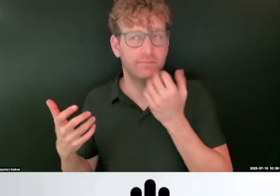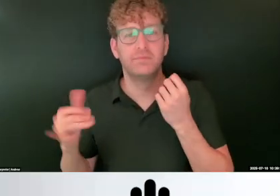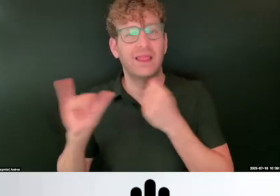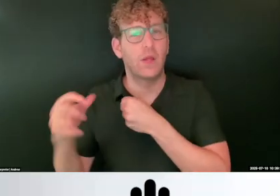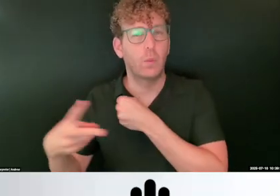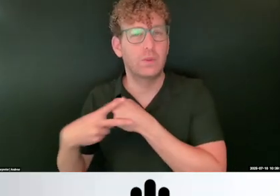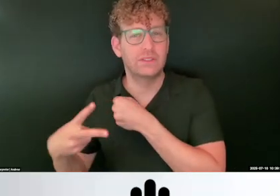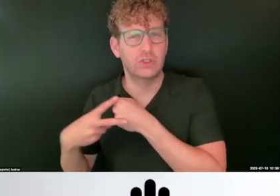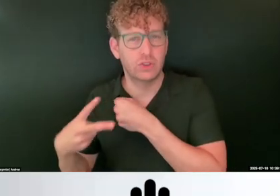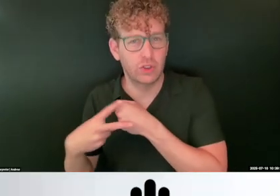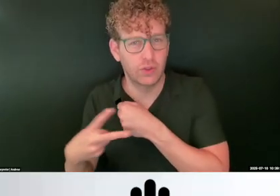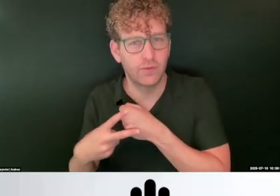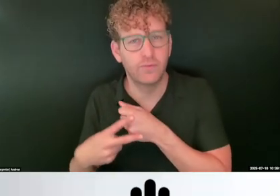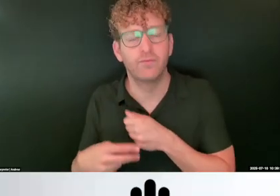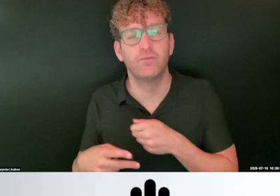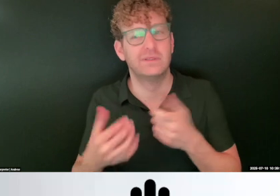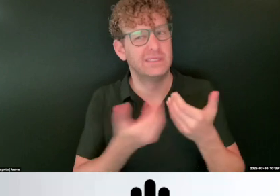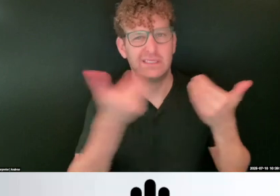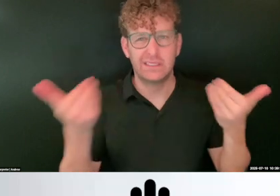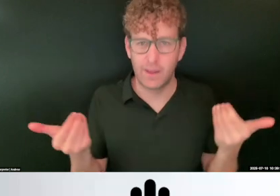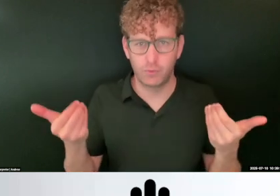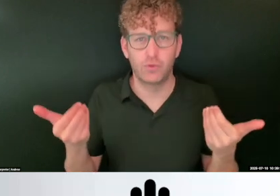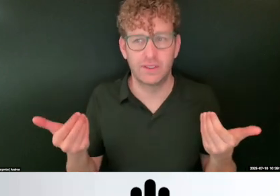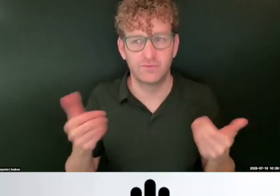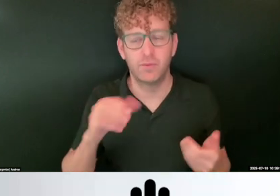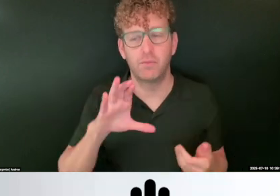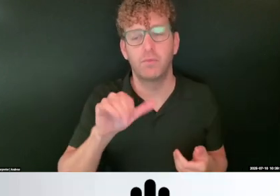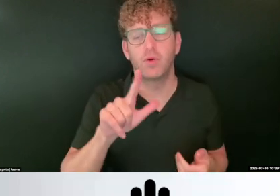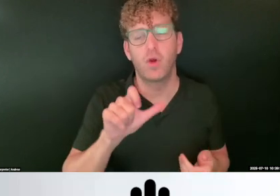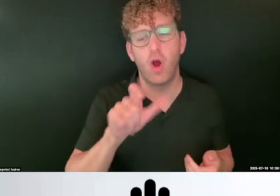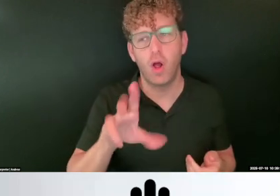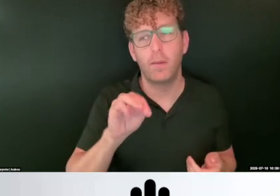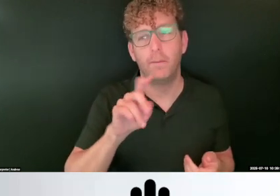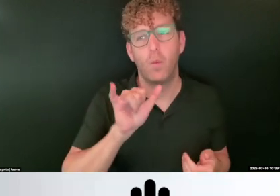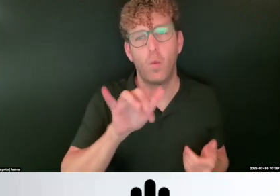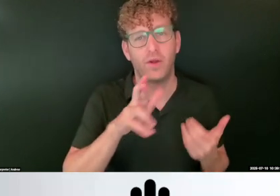Carl Moyer funding. it's state reserve funding that